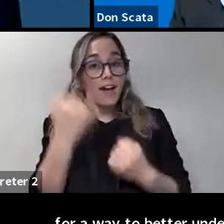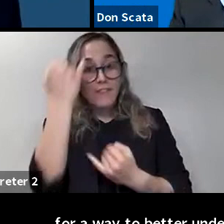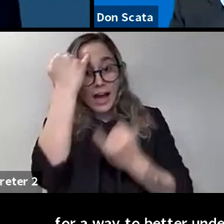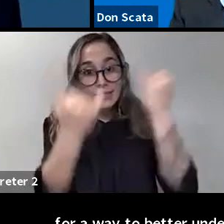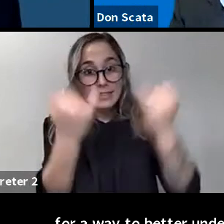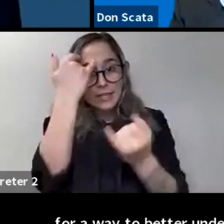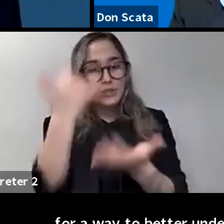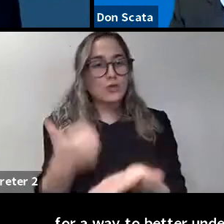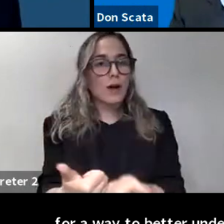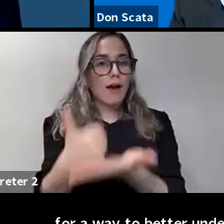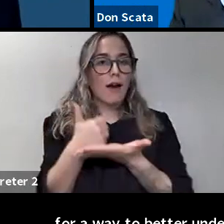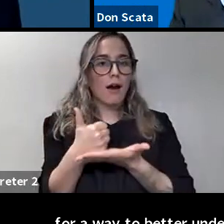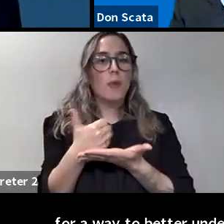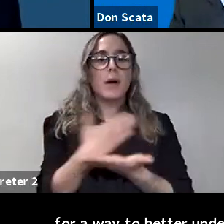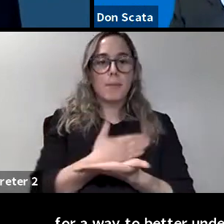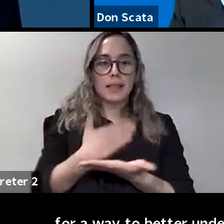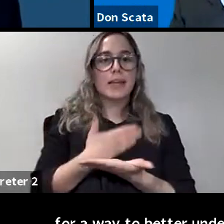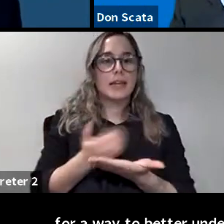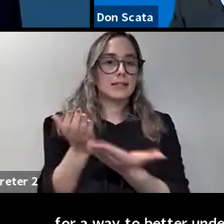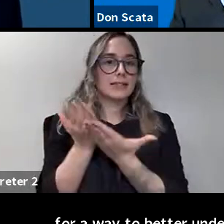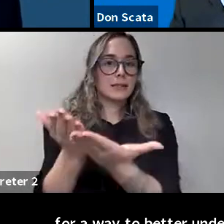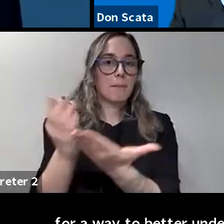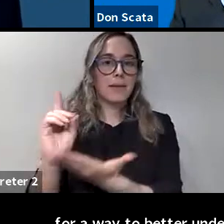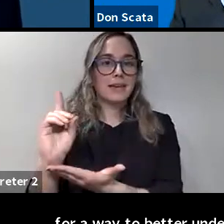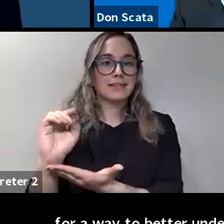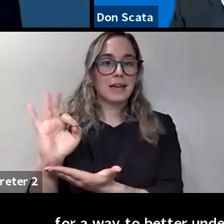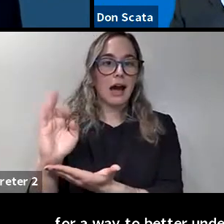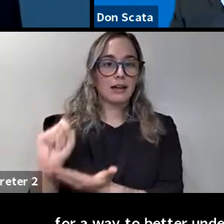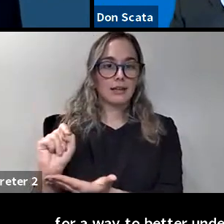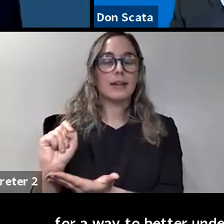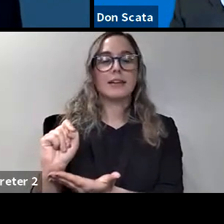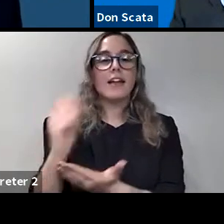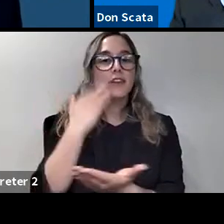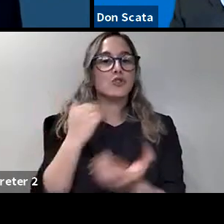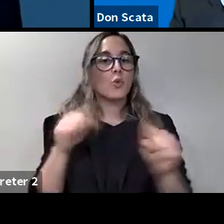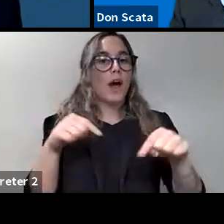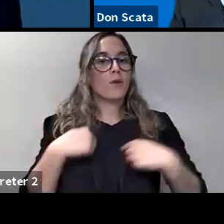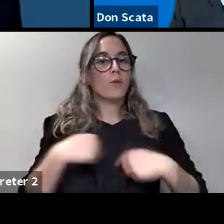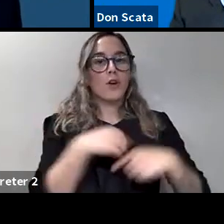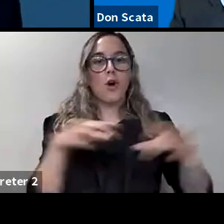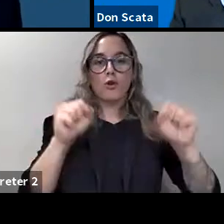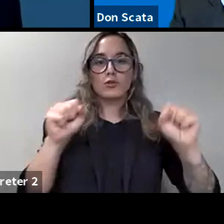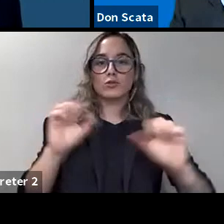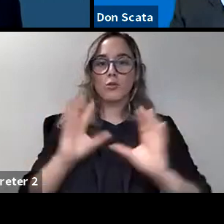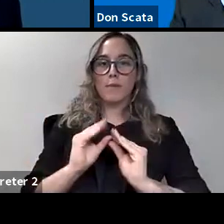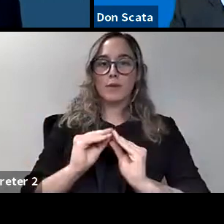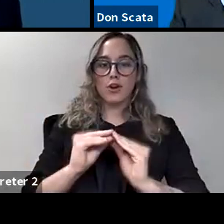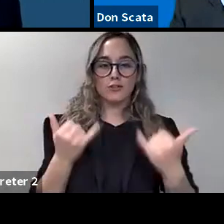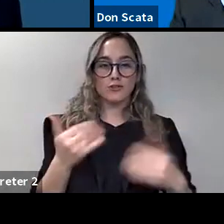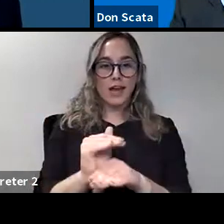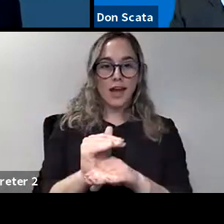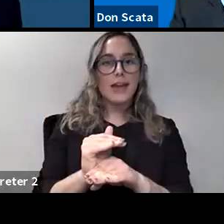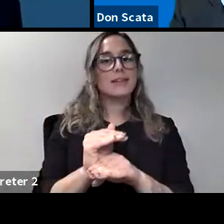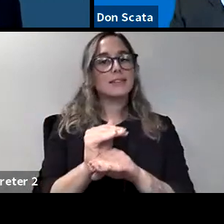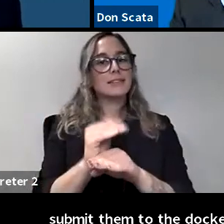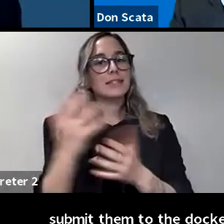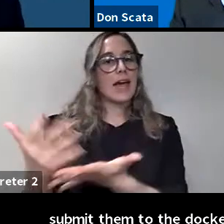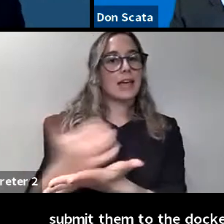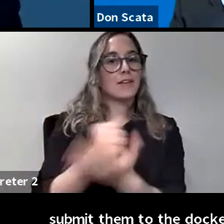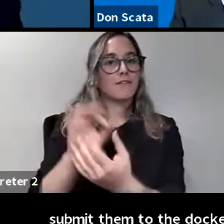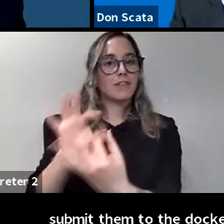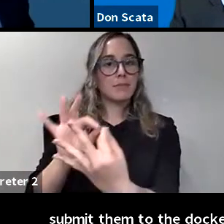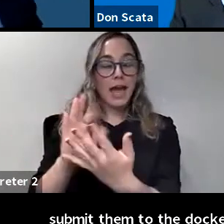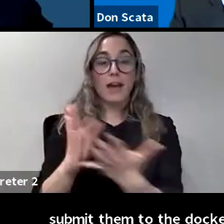please submit them to the docket. That's why we're doing this, to get your feedback We have a lot of ideas, but we're not all the